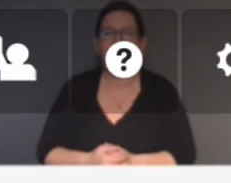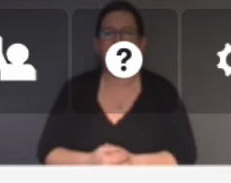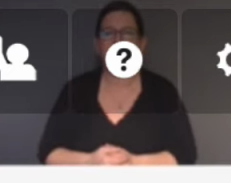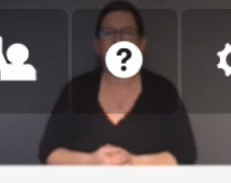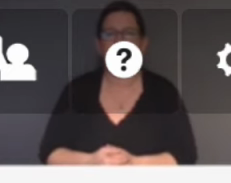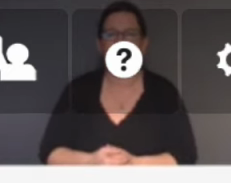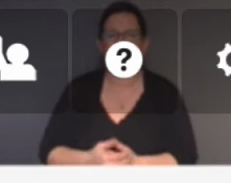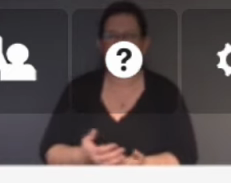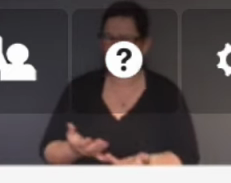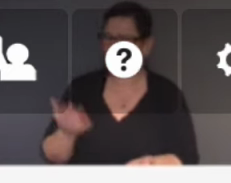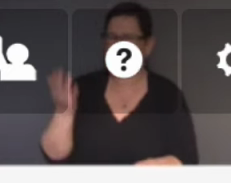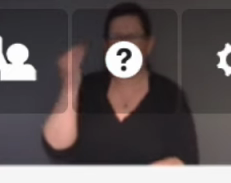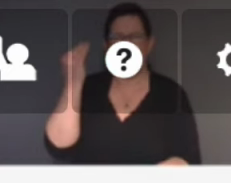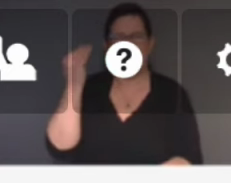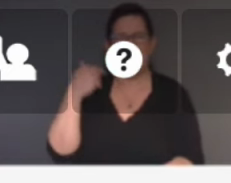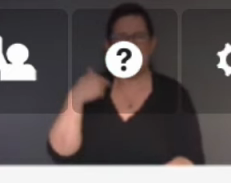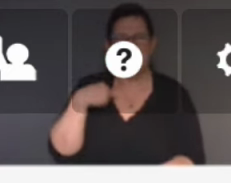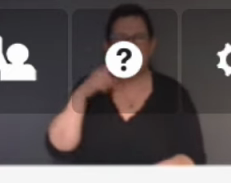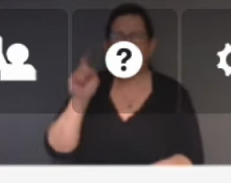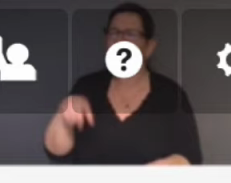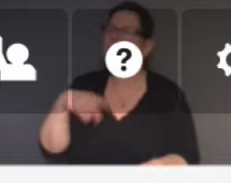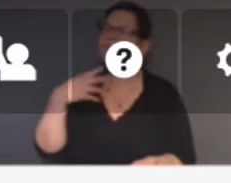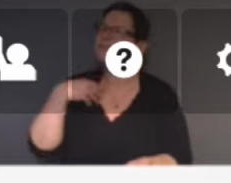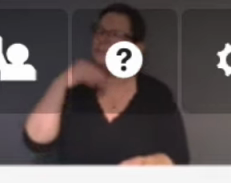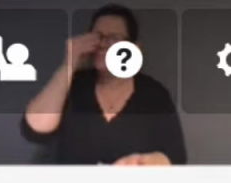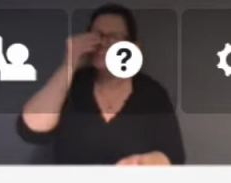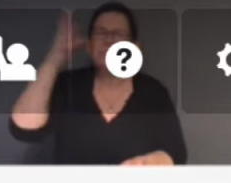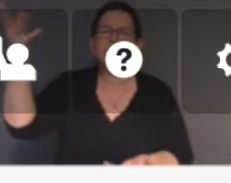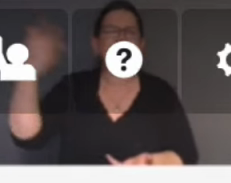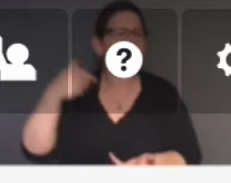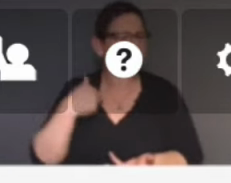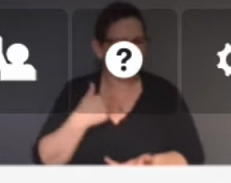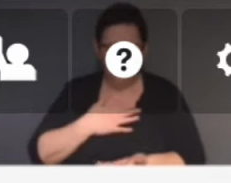payments? Will I be taxed on that income?